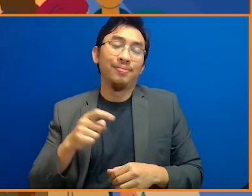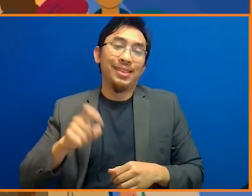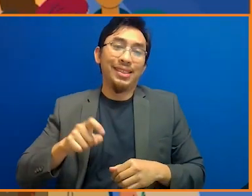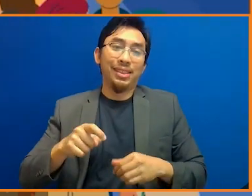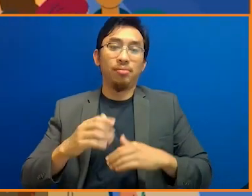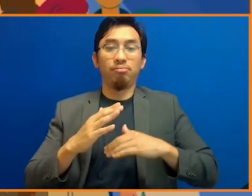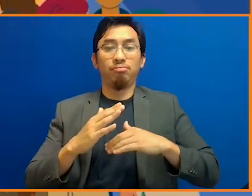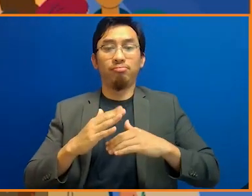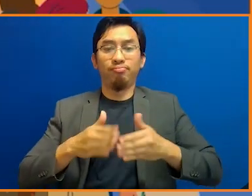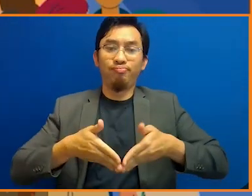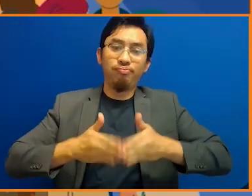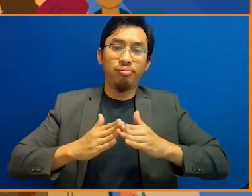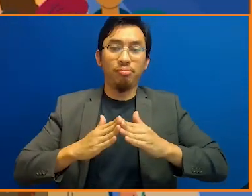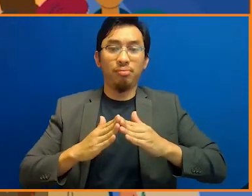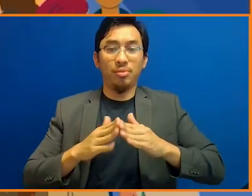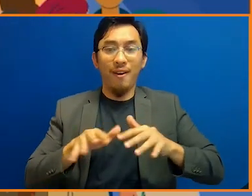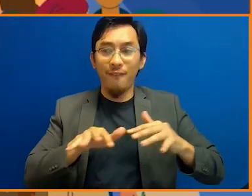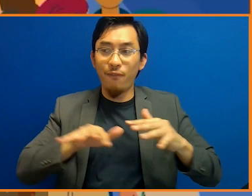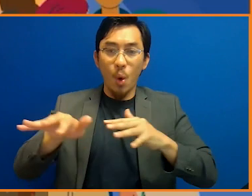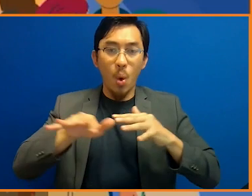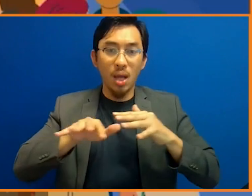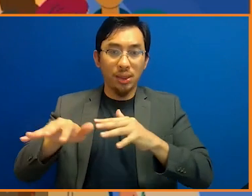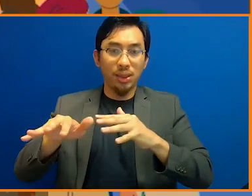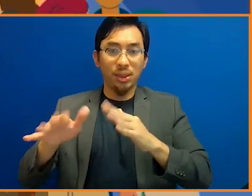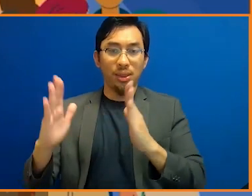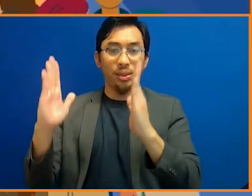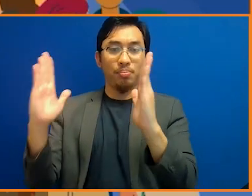when we are going to build